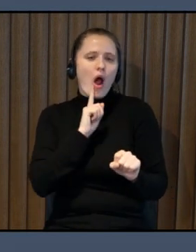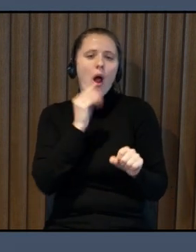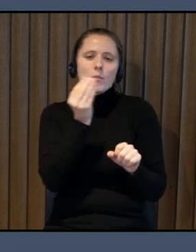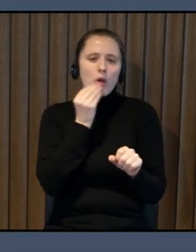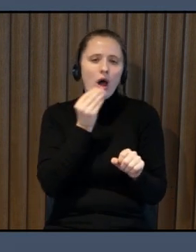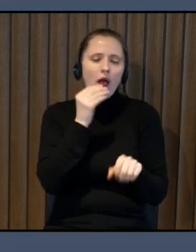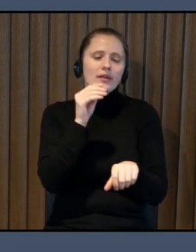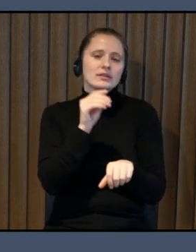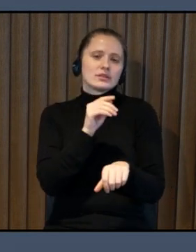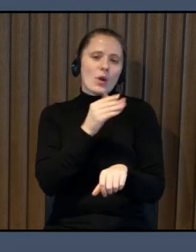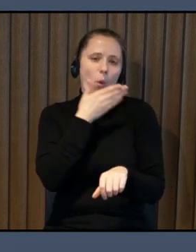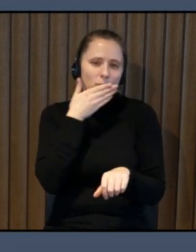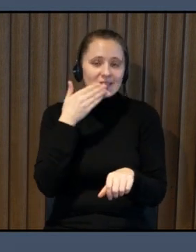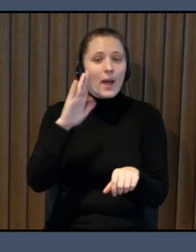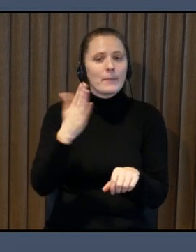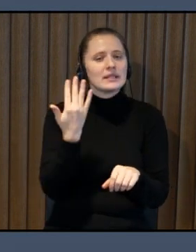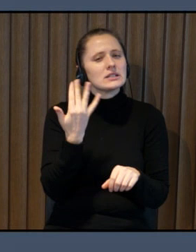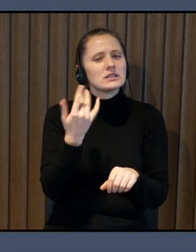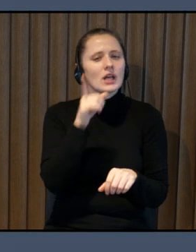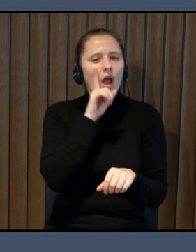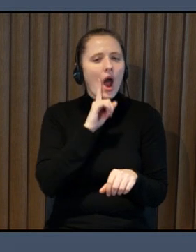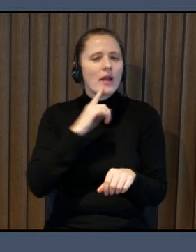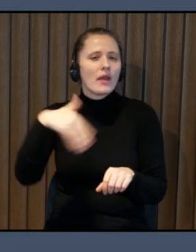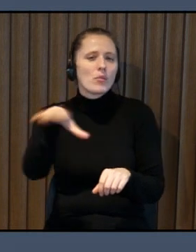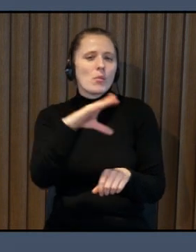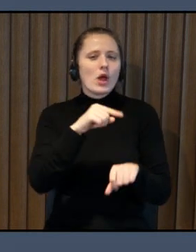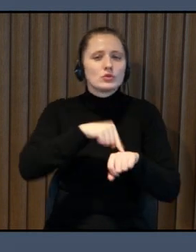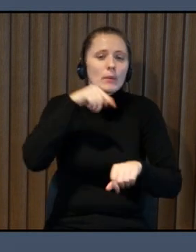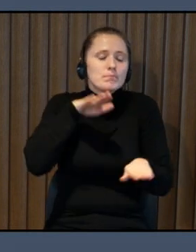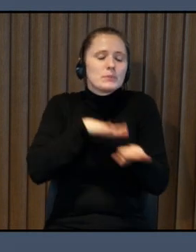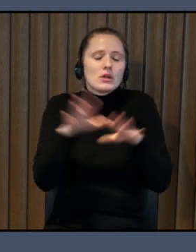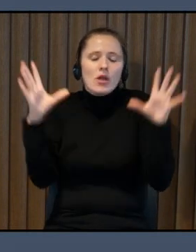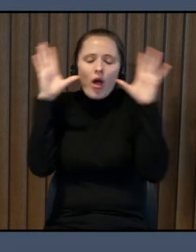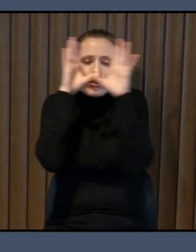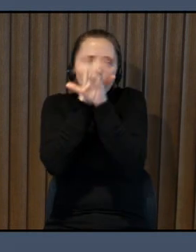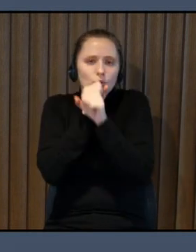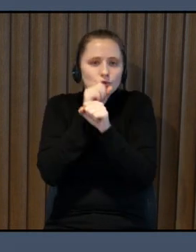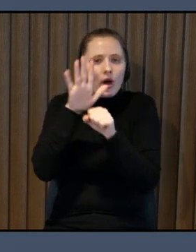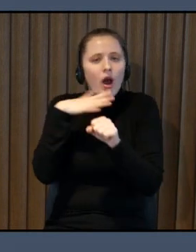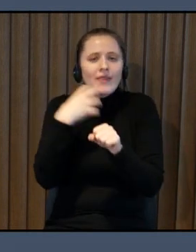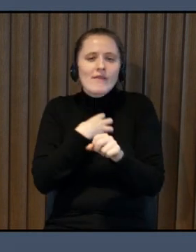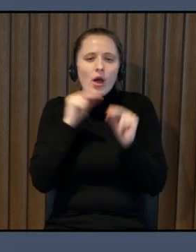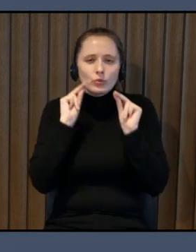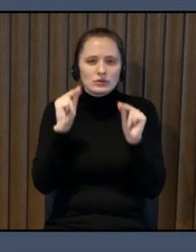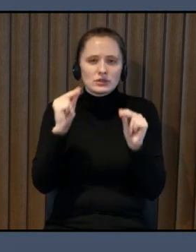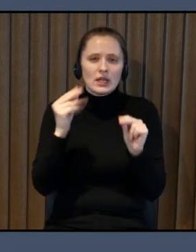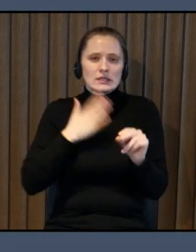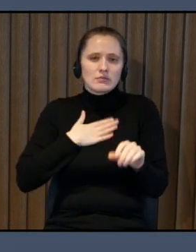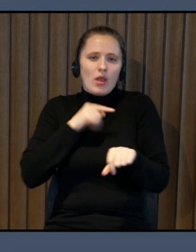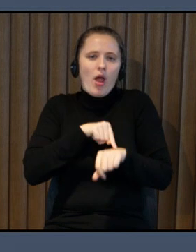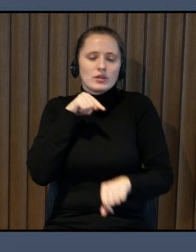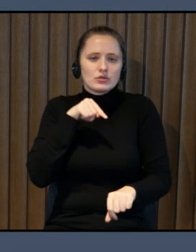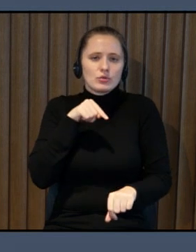comfortable, not hungry and not cold. But how comfortable we feel when there is